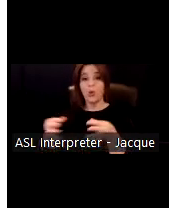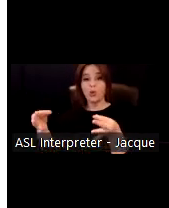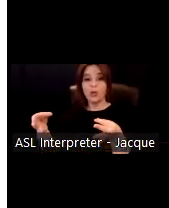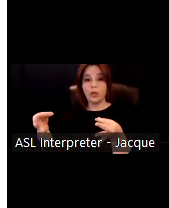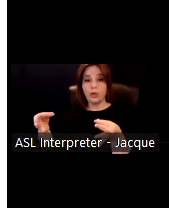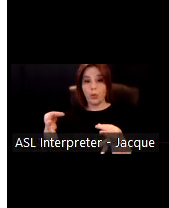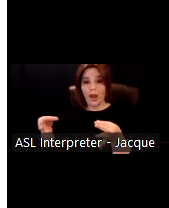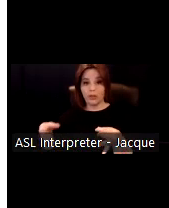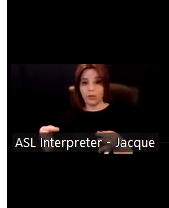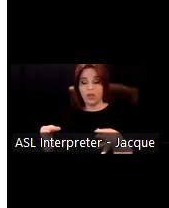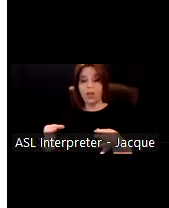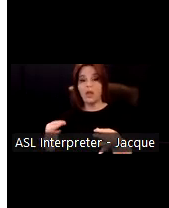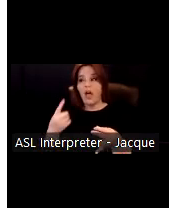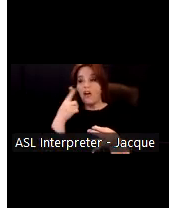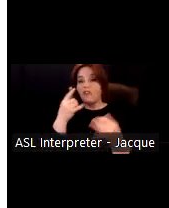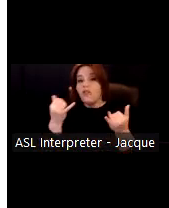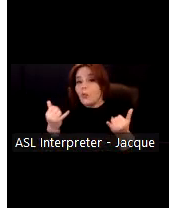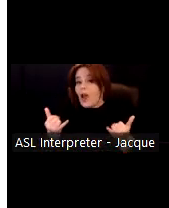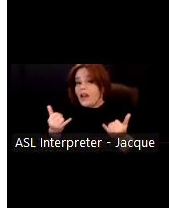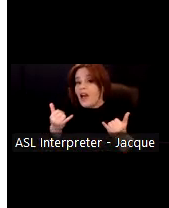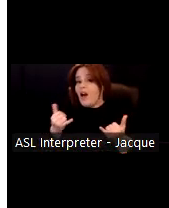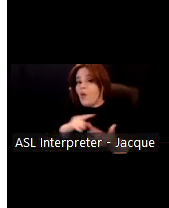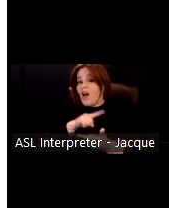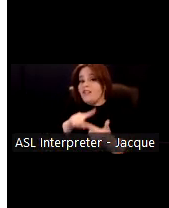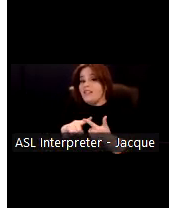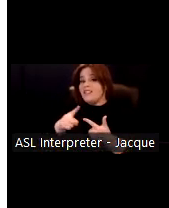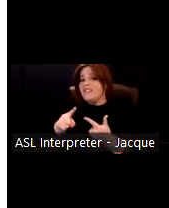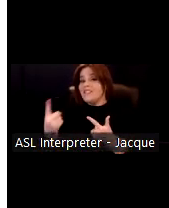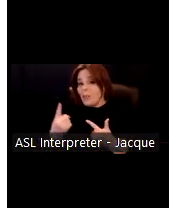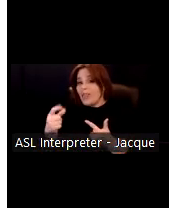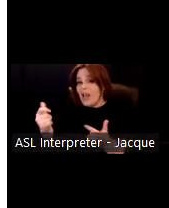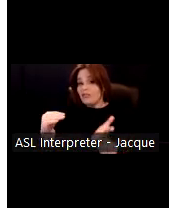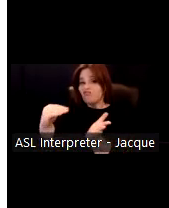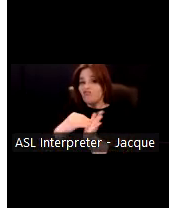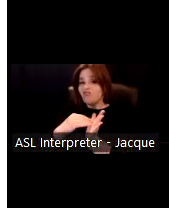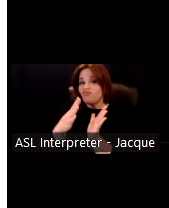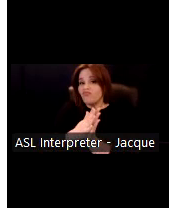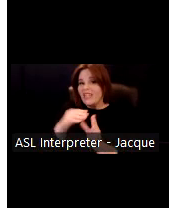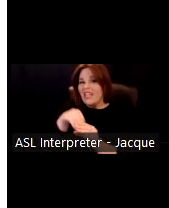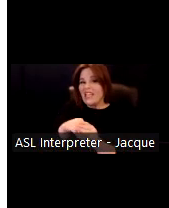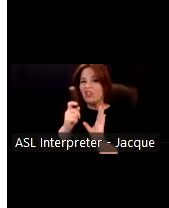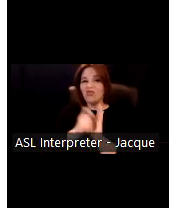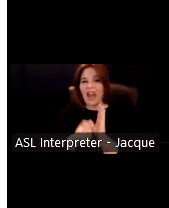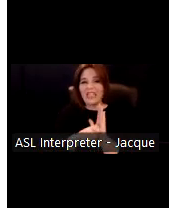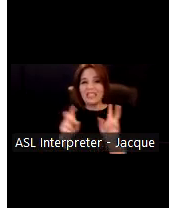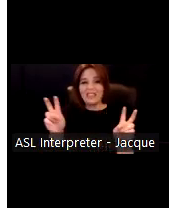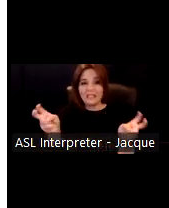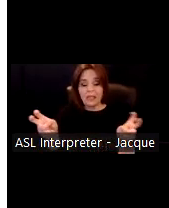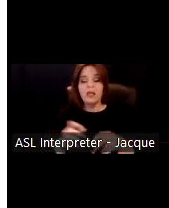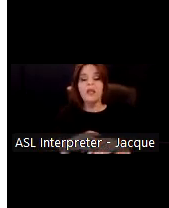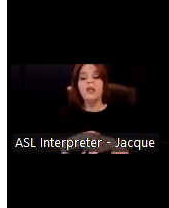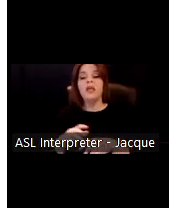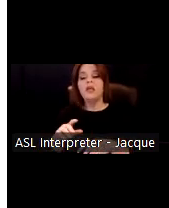And for right now, until we get something else in writing, could we say that you'll share